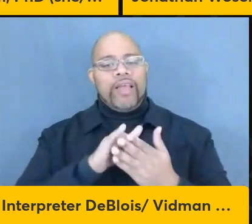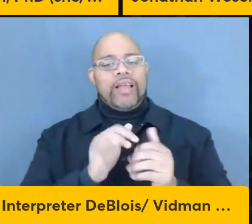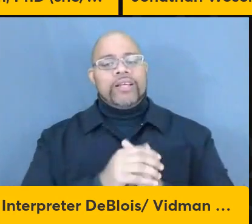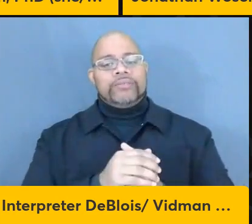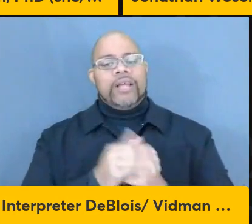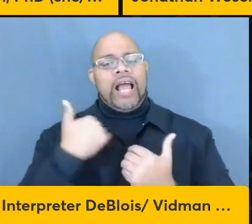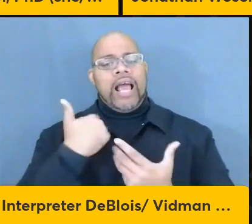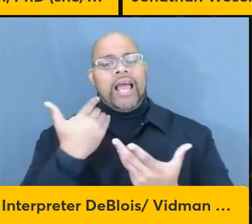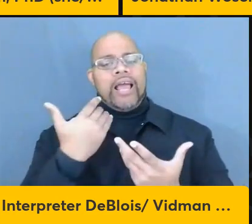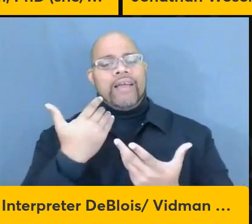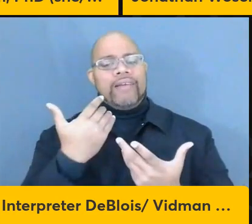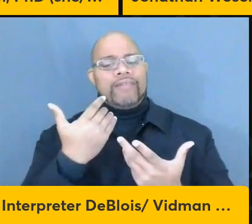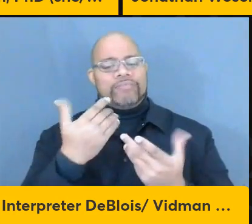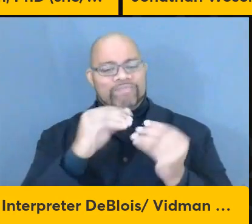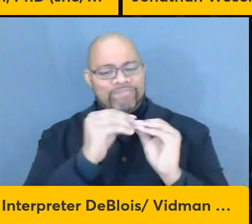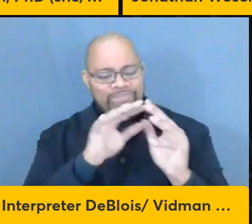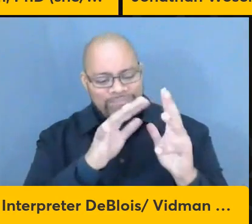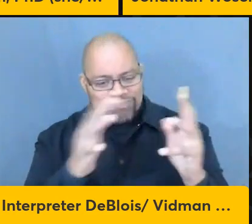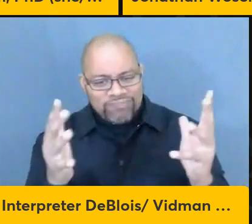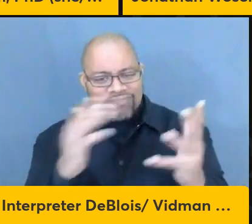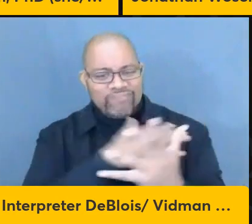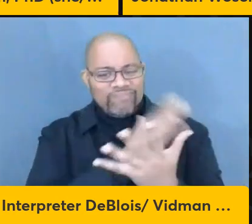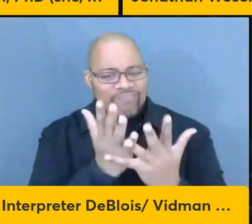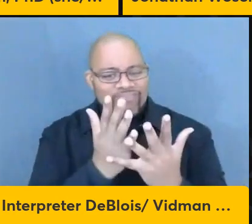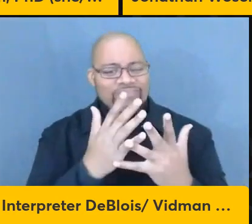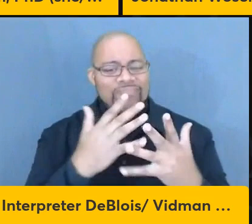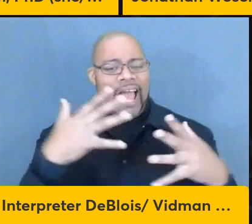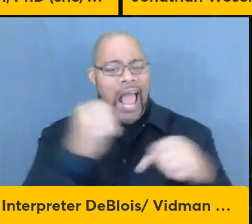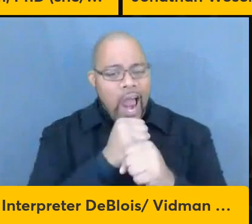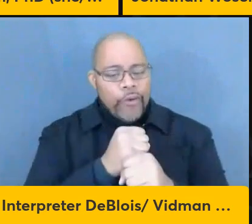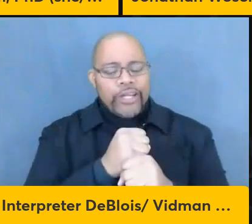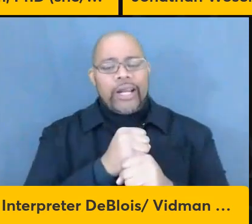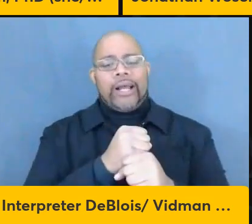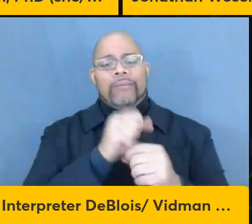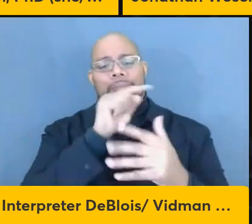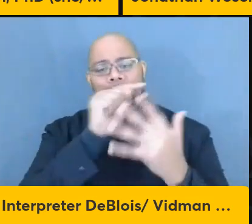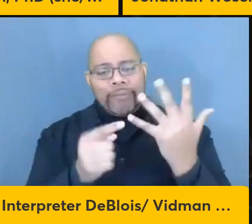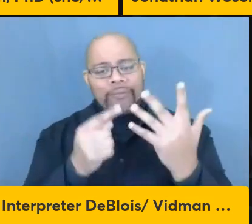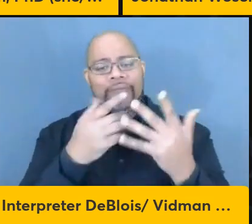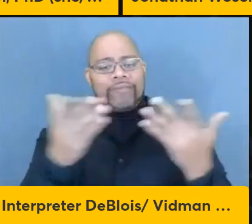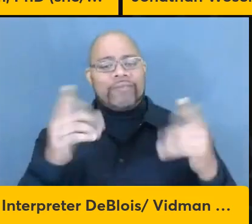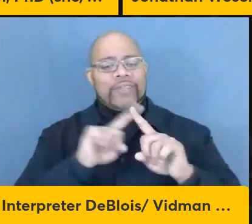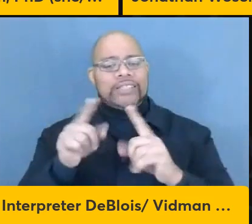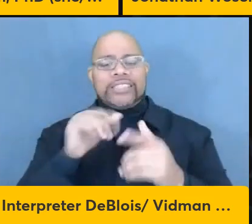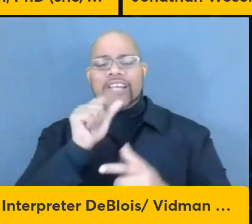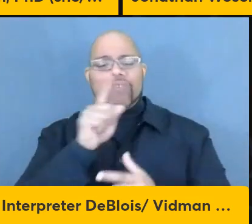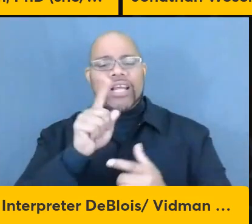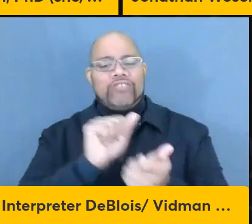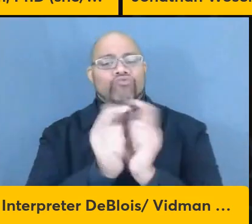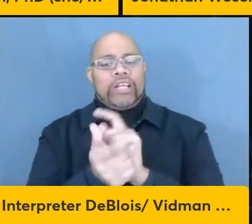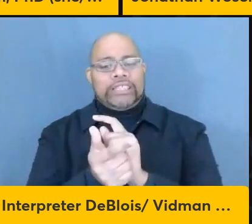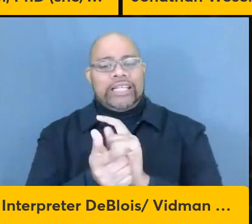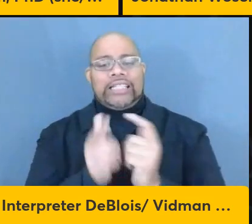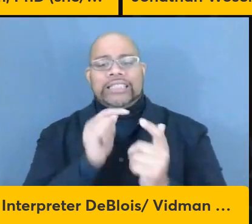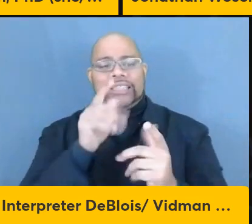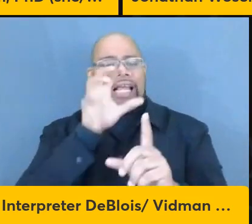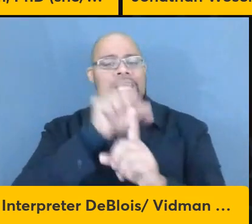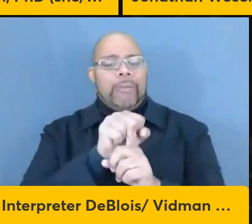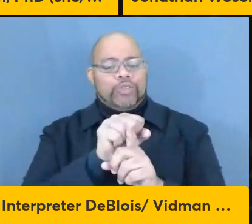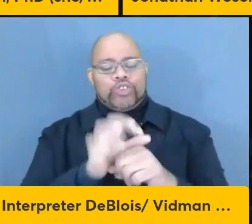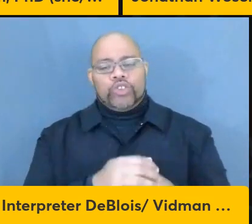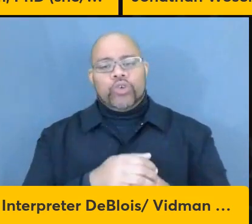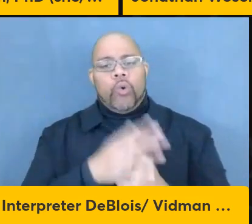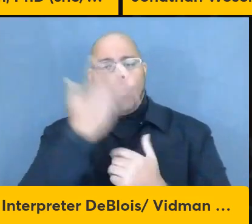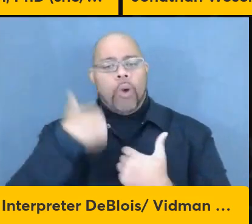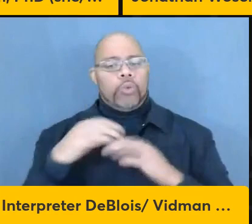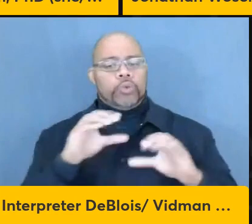a certain nomenclature and acronyms and Greek symbols, and there's just a ton of stuff that doesn't really translate well and doesn't capture why